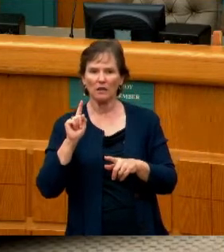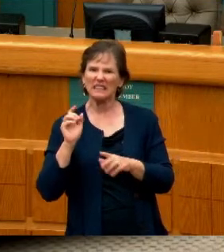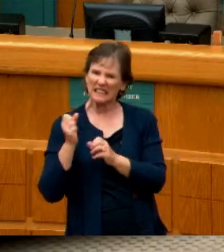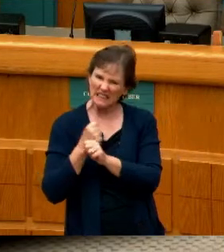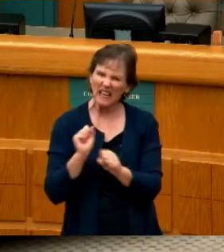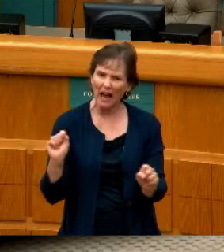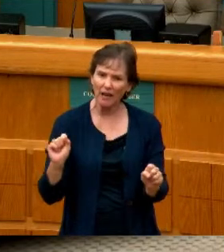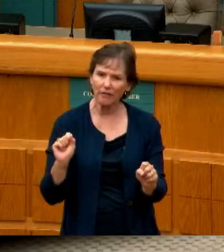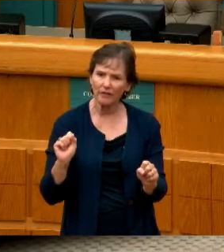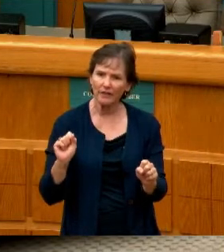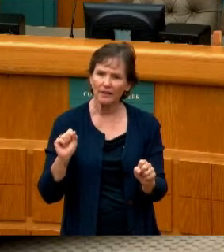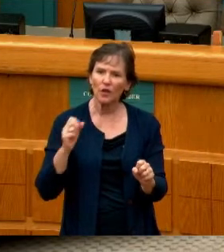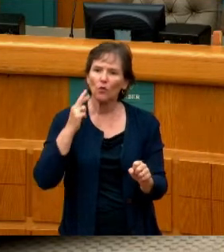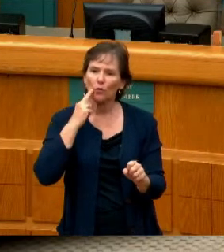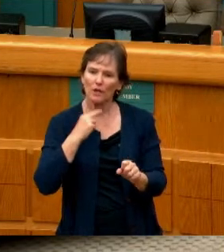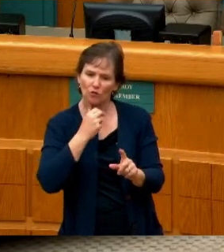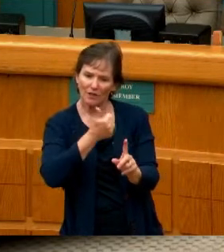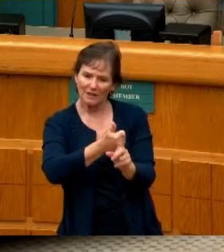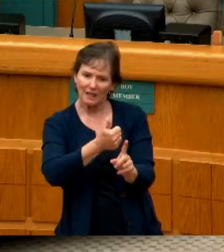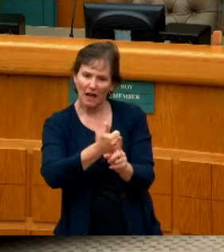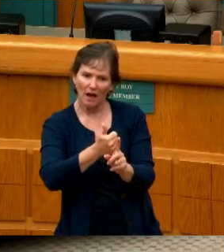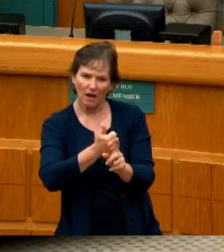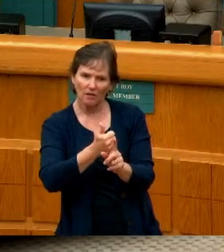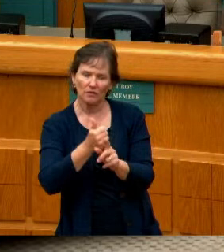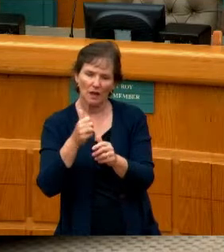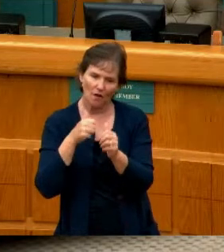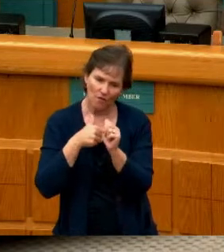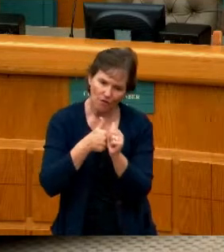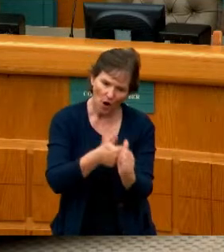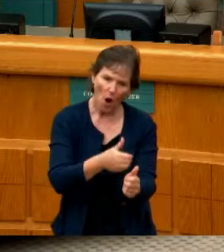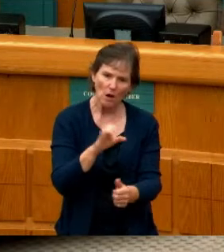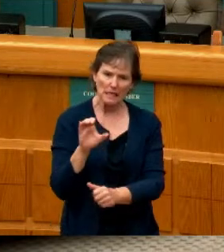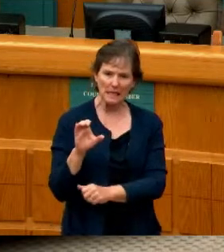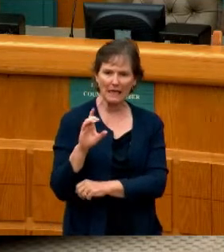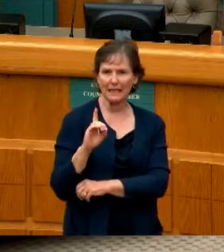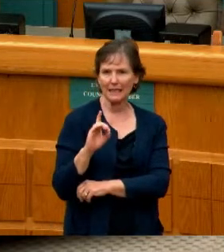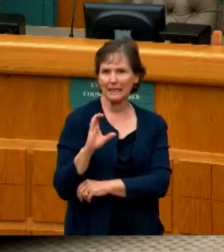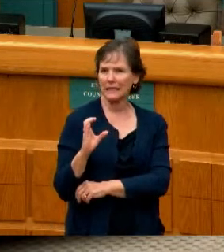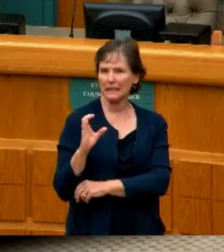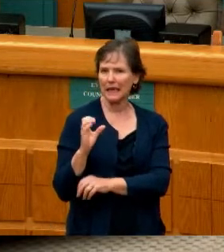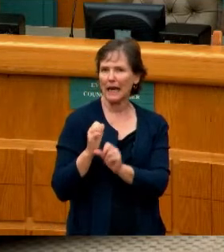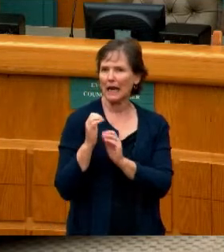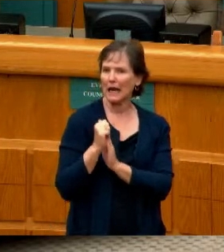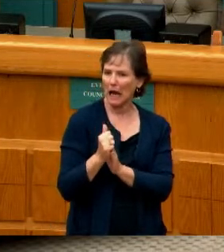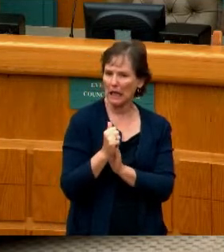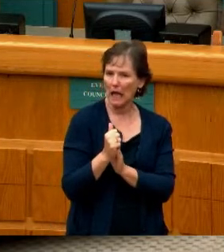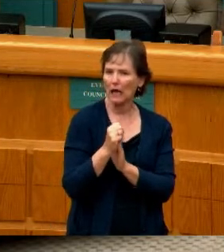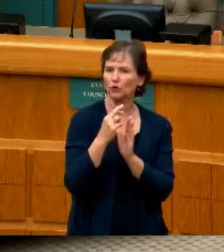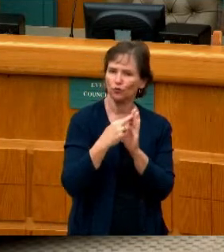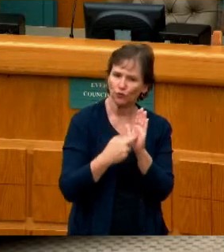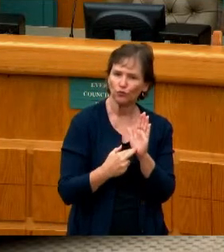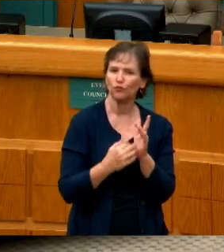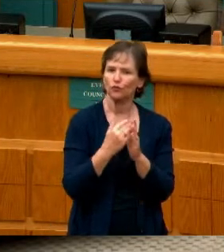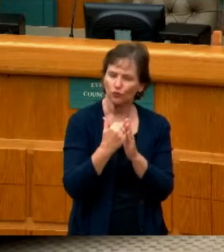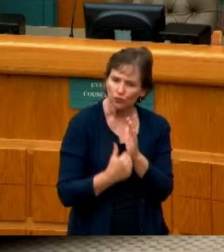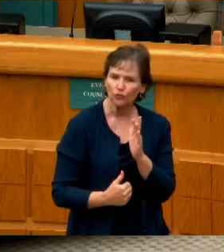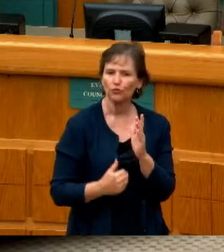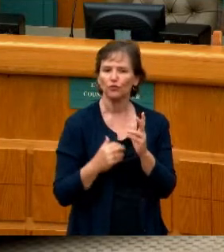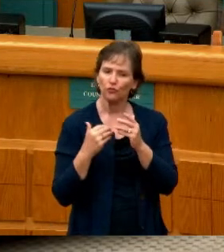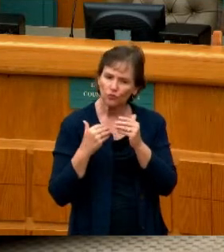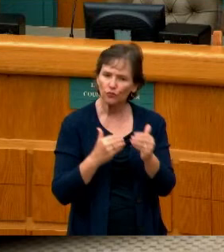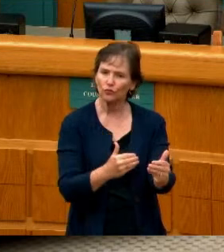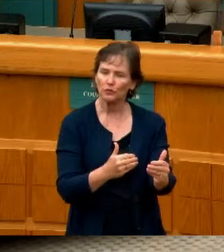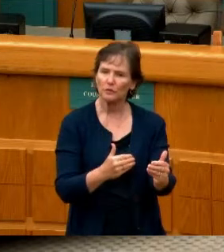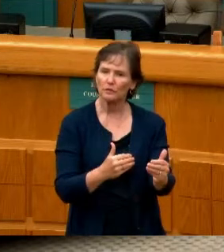of our local businesses, especially our restaurants and food providers that have worked so hard to adapt for safety and health